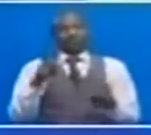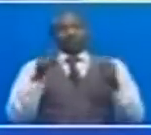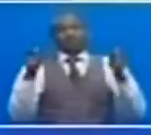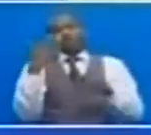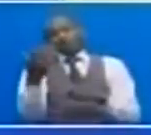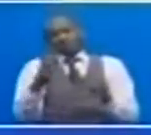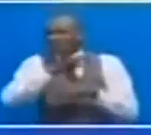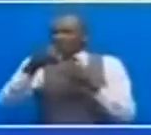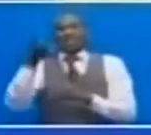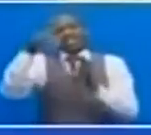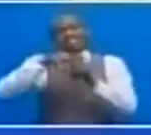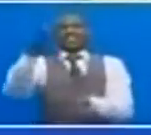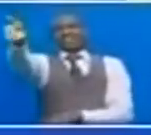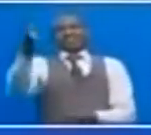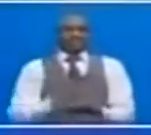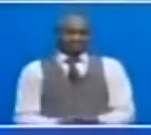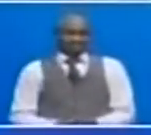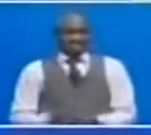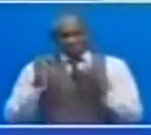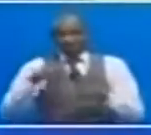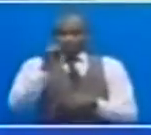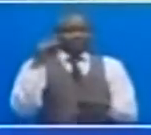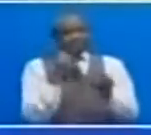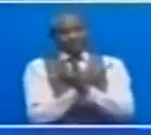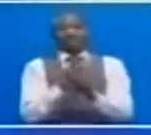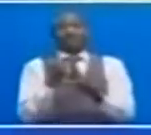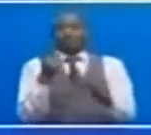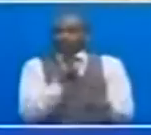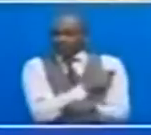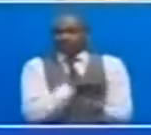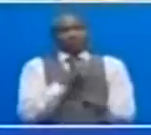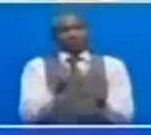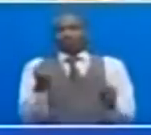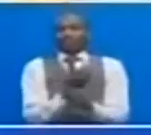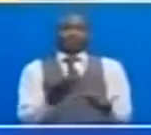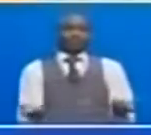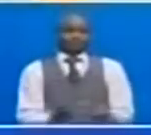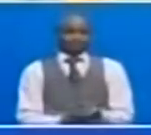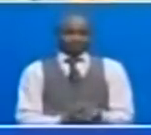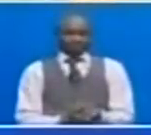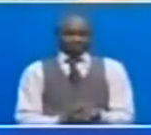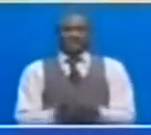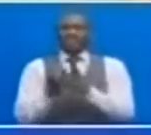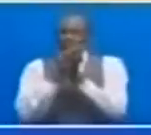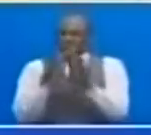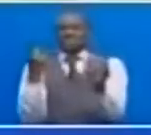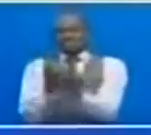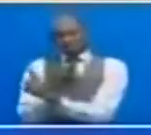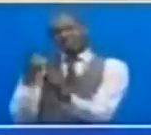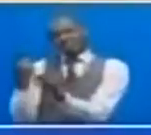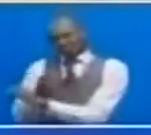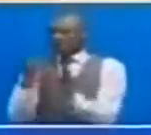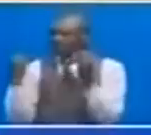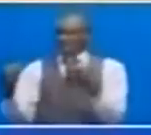documents zangu zote ziko huko ndani. Hata nikienda hospitali nyingine sasa hizi siwezi pata nini. Their stories are not different from the many